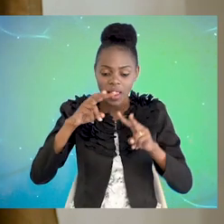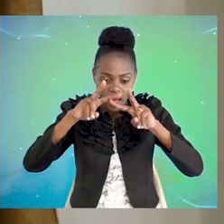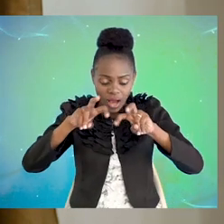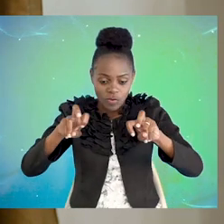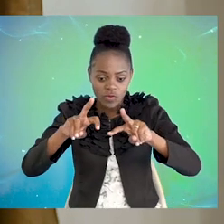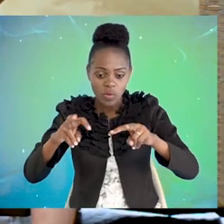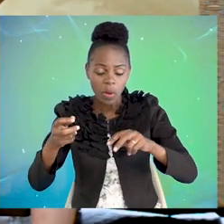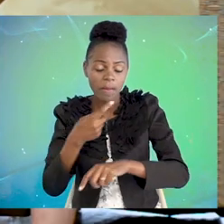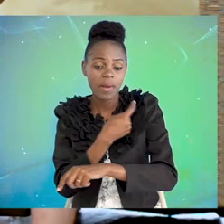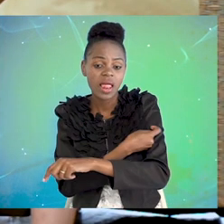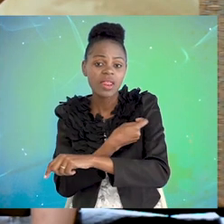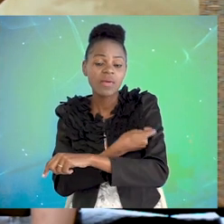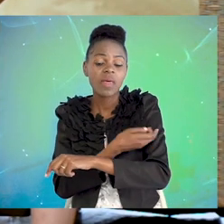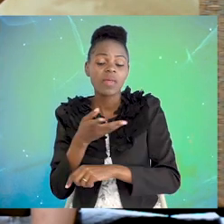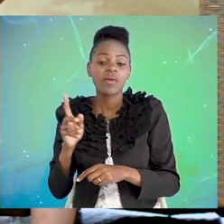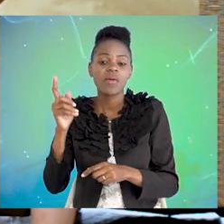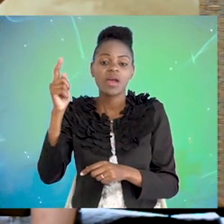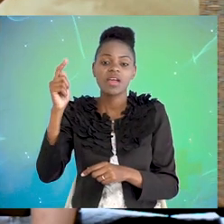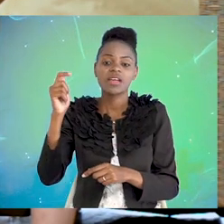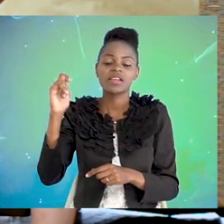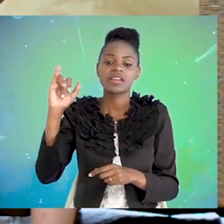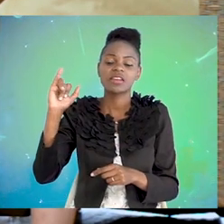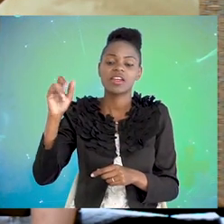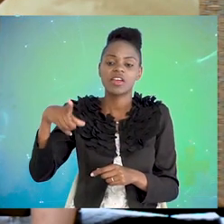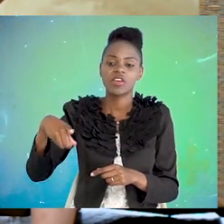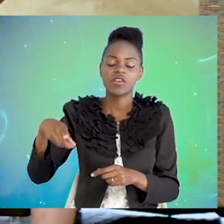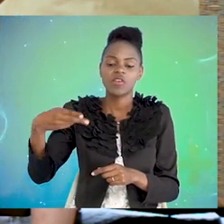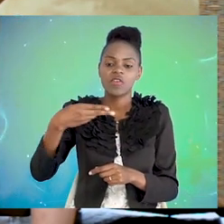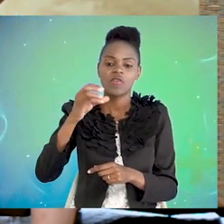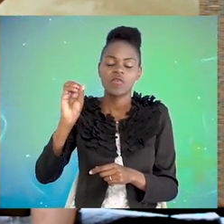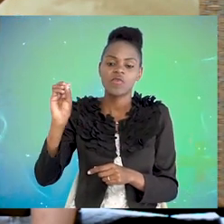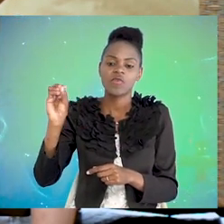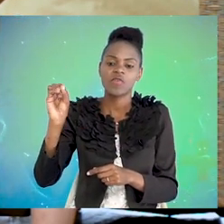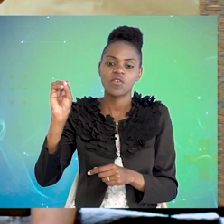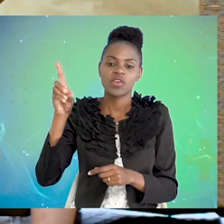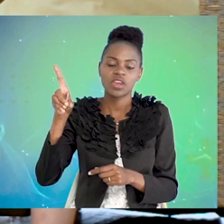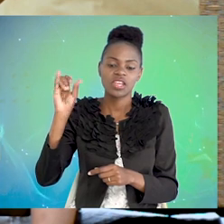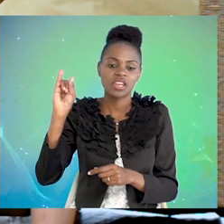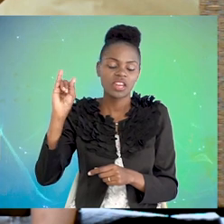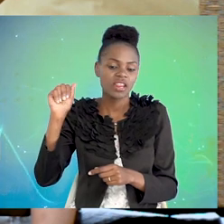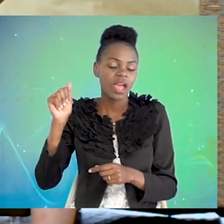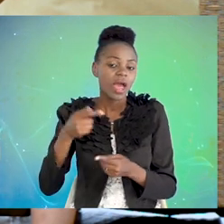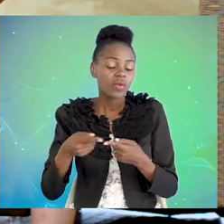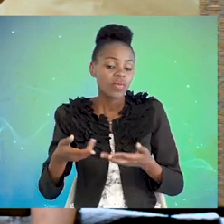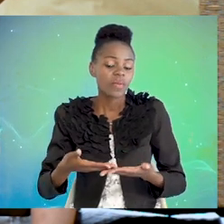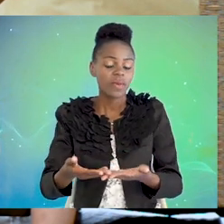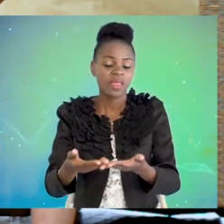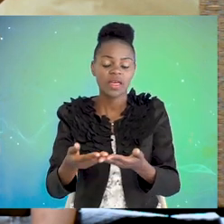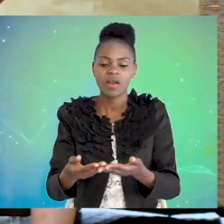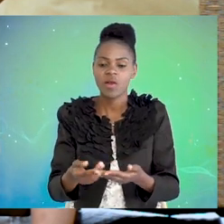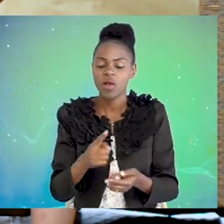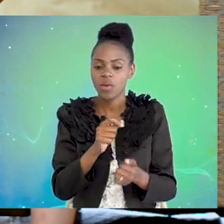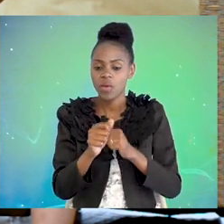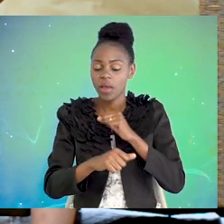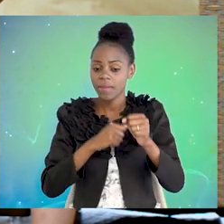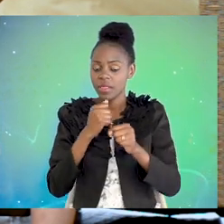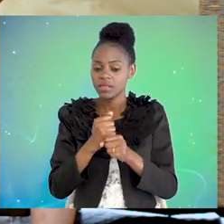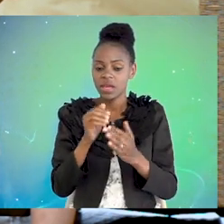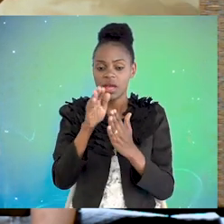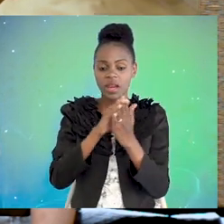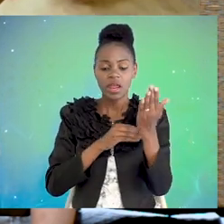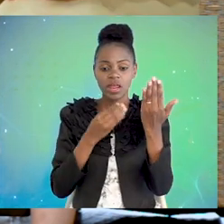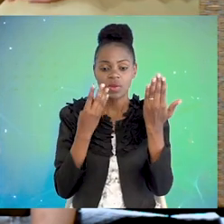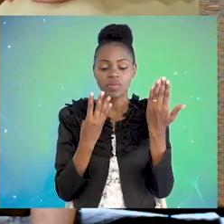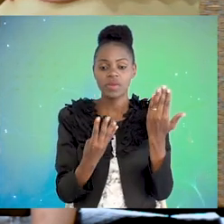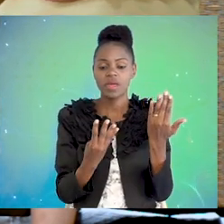kwabwera katemera wa typhoid amene osachedwa apa. Boma li kare kubereka kwa ana kuyambira zaka 9 kufika 9 months